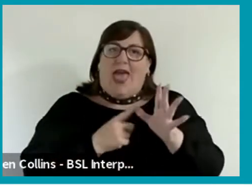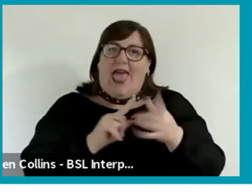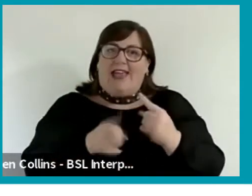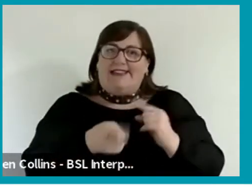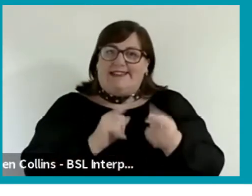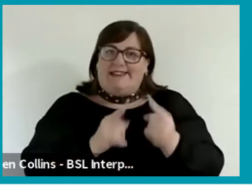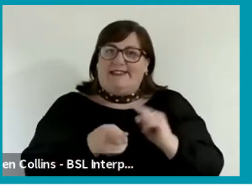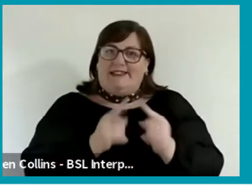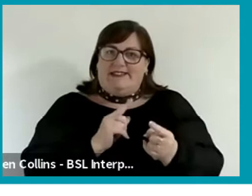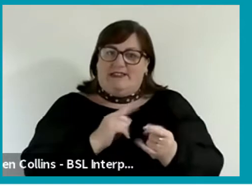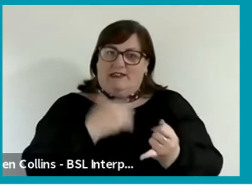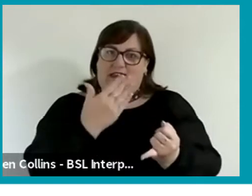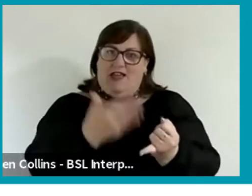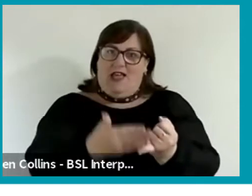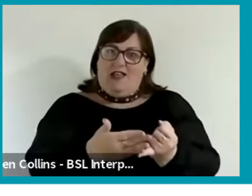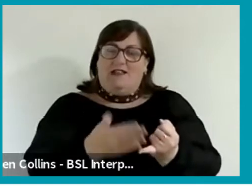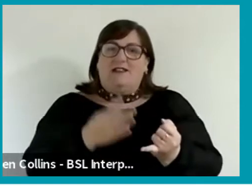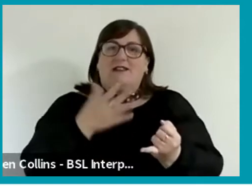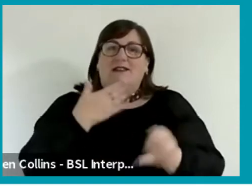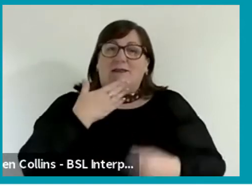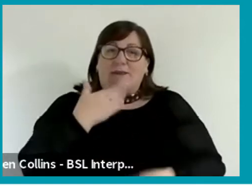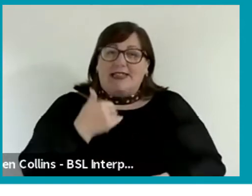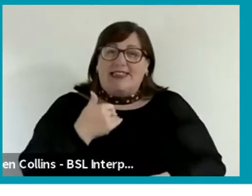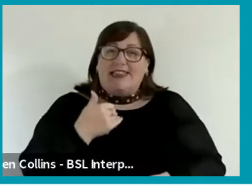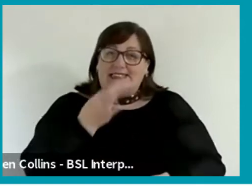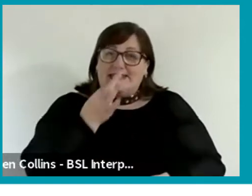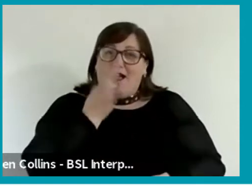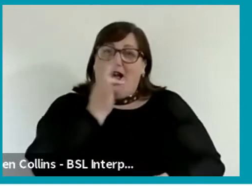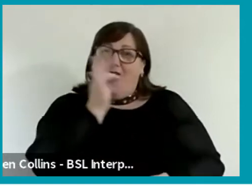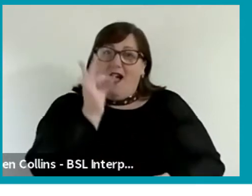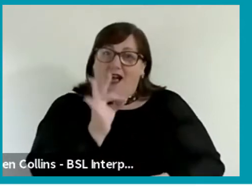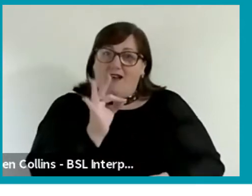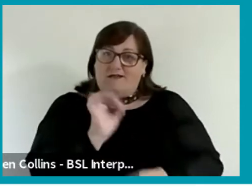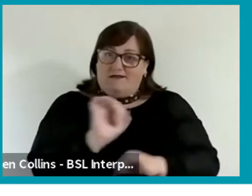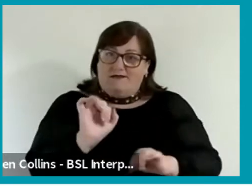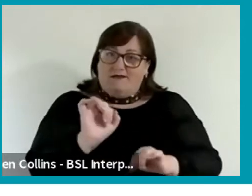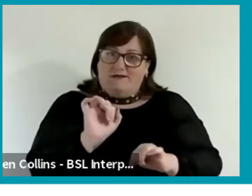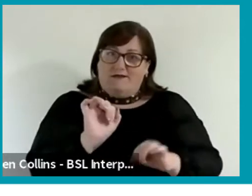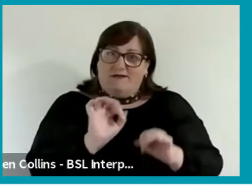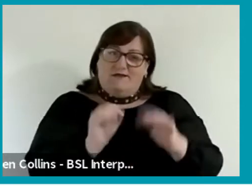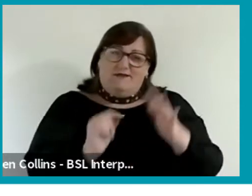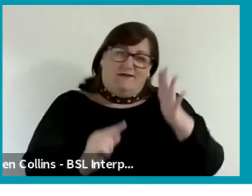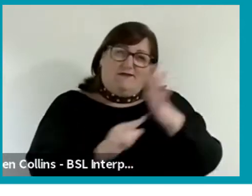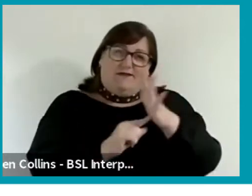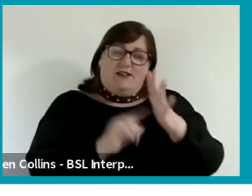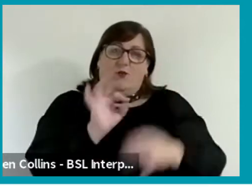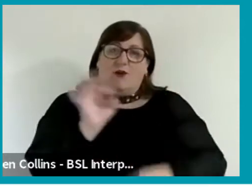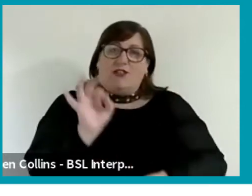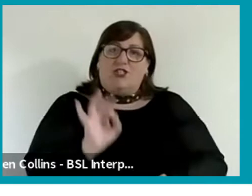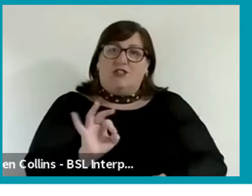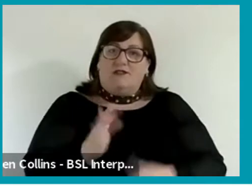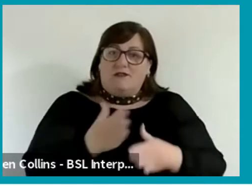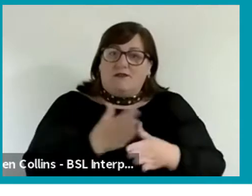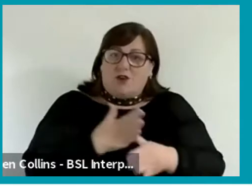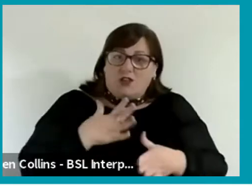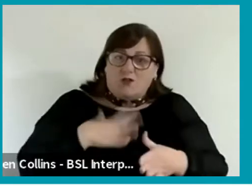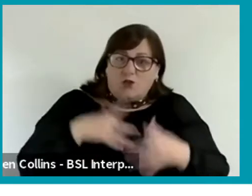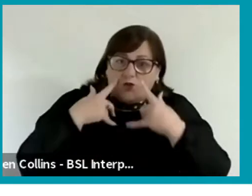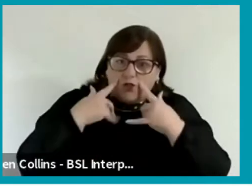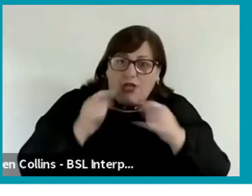all important questions to our panel today. So what I wanted to do is just check and make sure the captions are all on and we're all good to